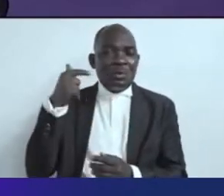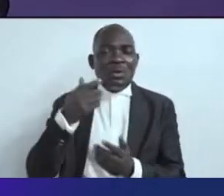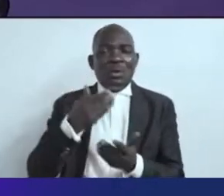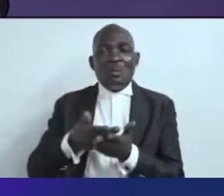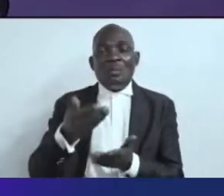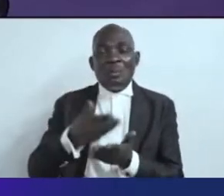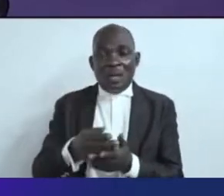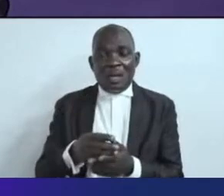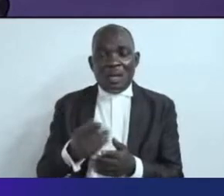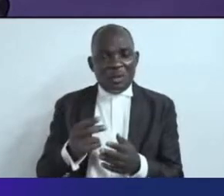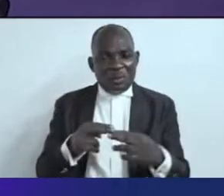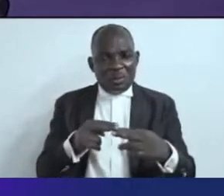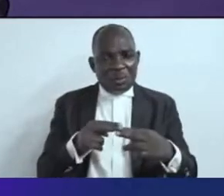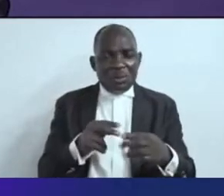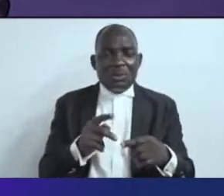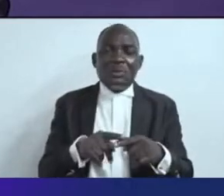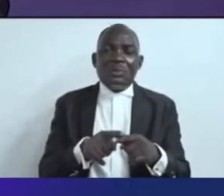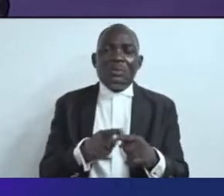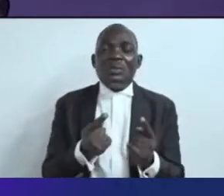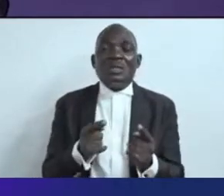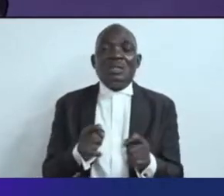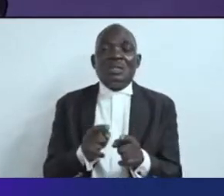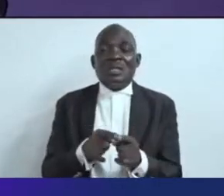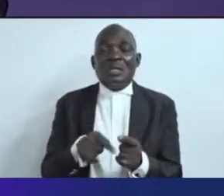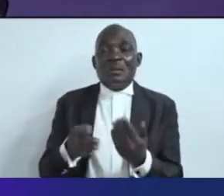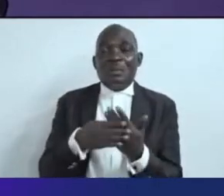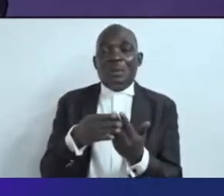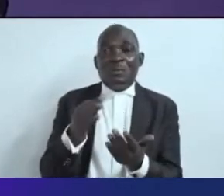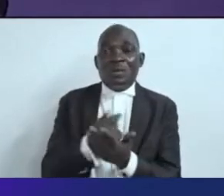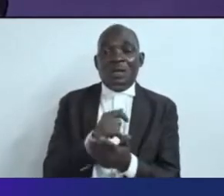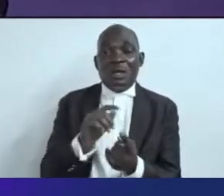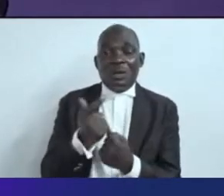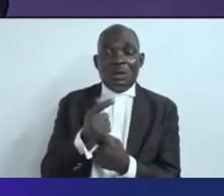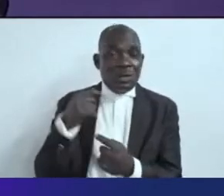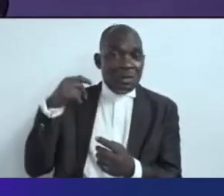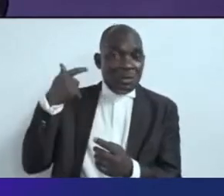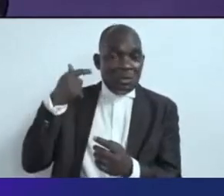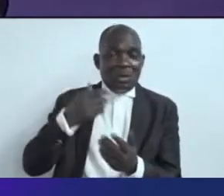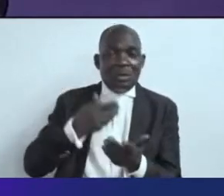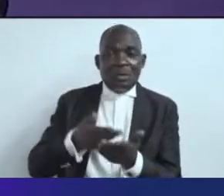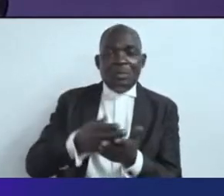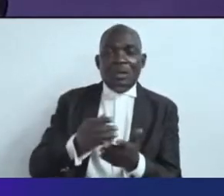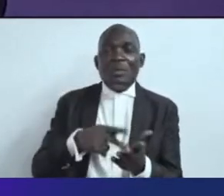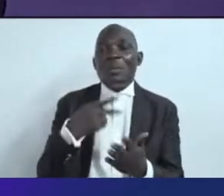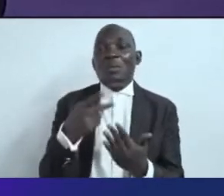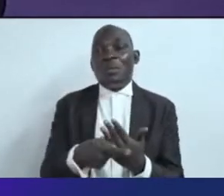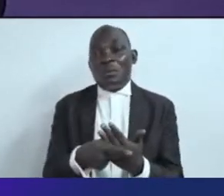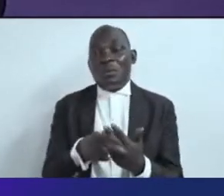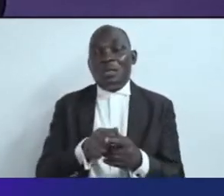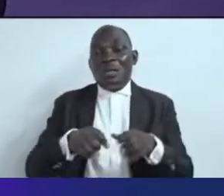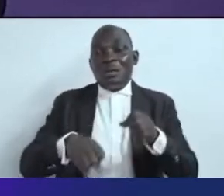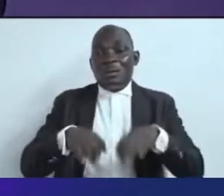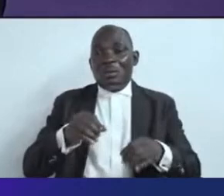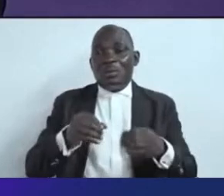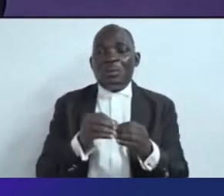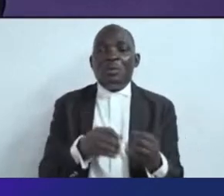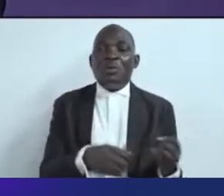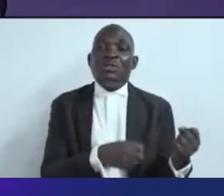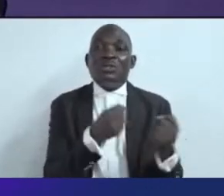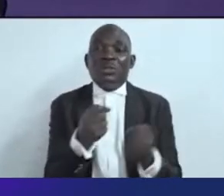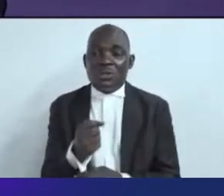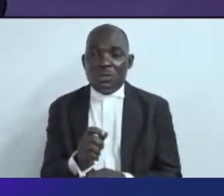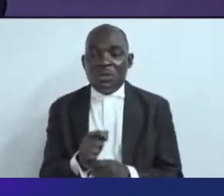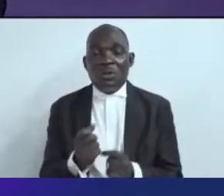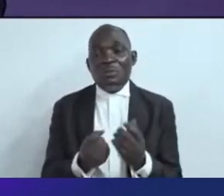So it's related to the, again, the central bank domestic gold purchasing program is contributing very strongly to